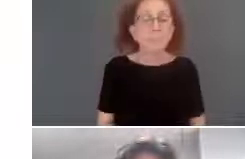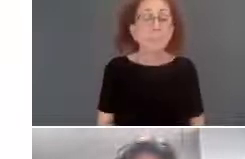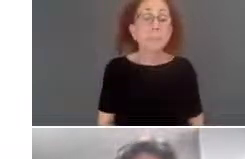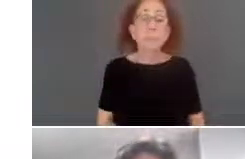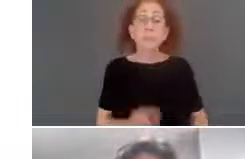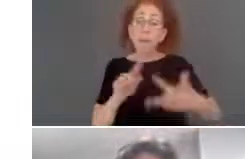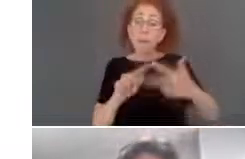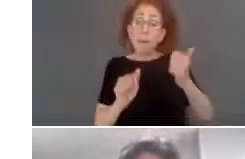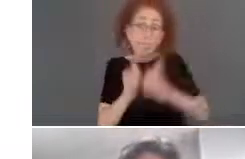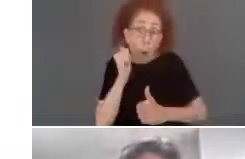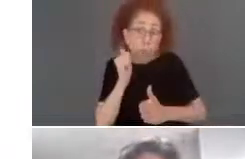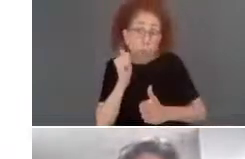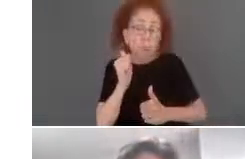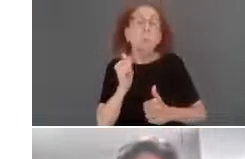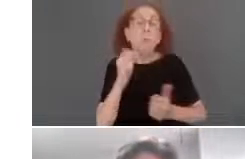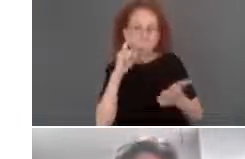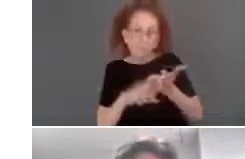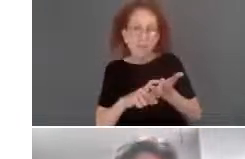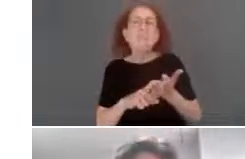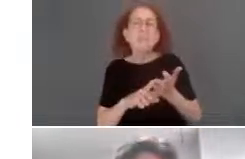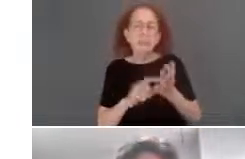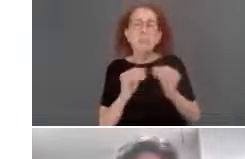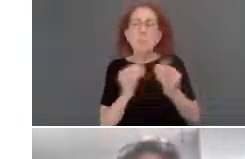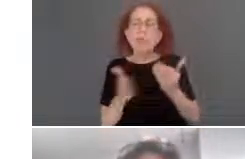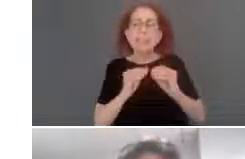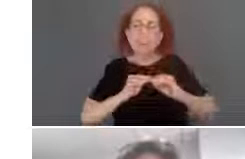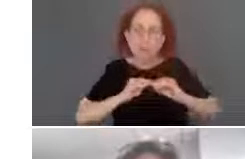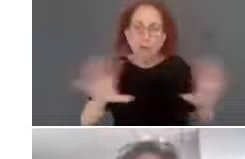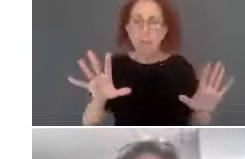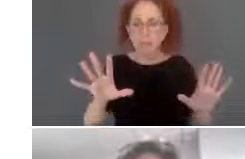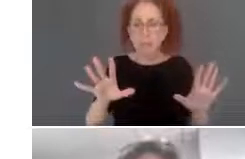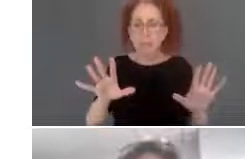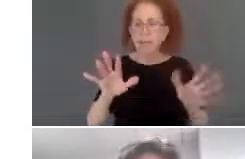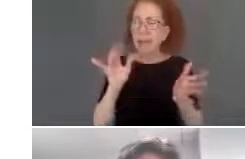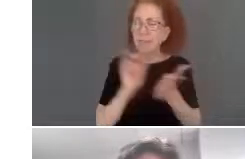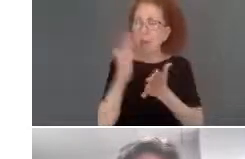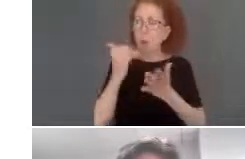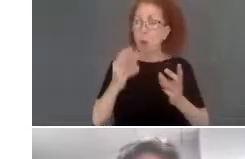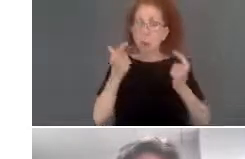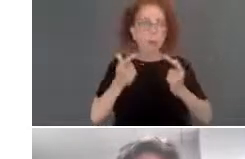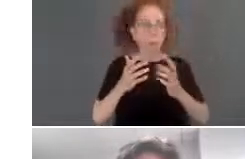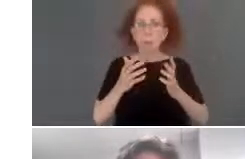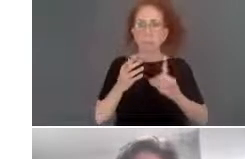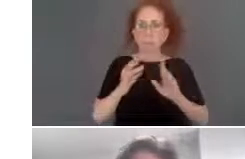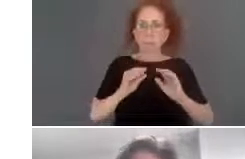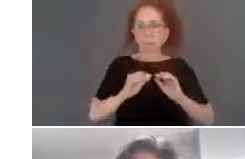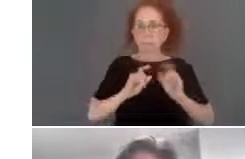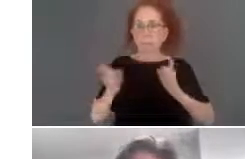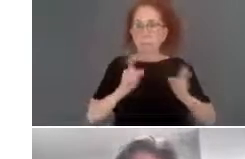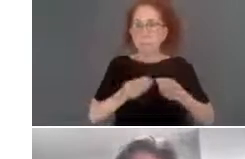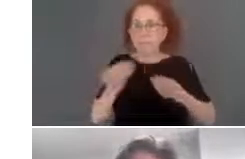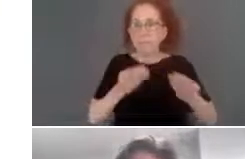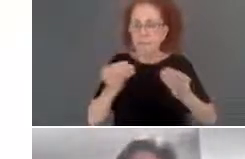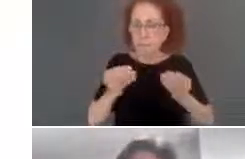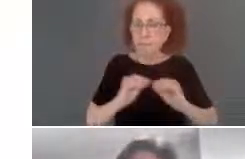increased transmissibility. That means that's how they become so prevalent so quickly. Most of them actually have